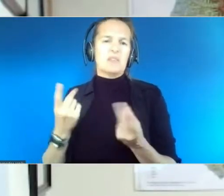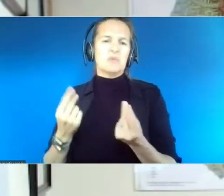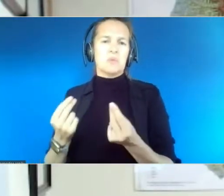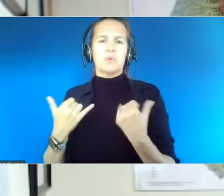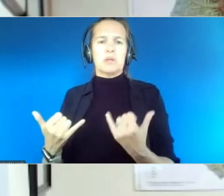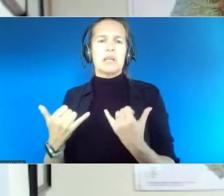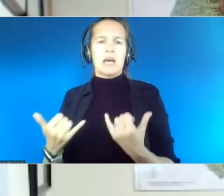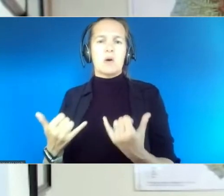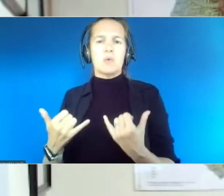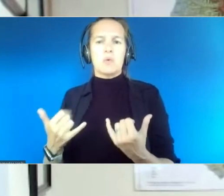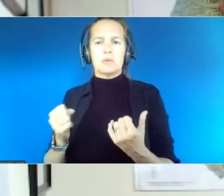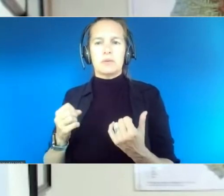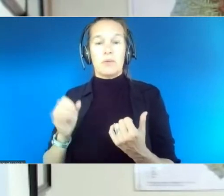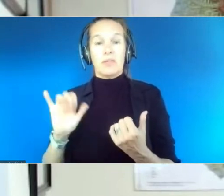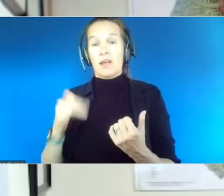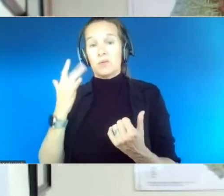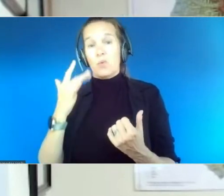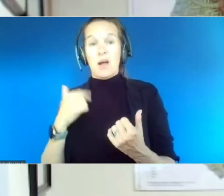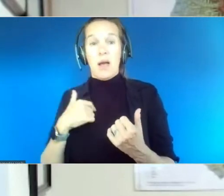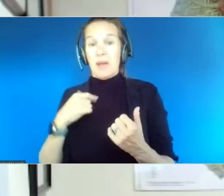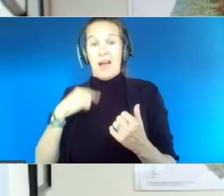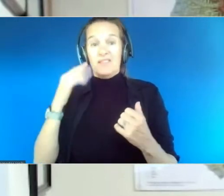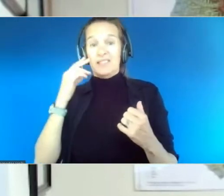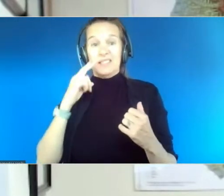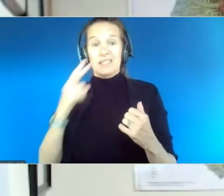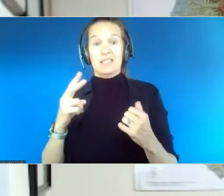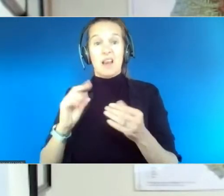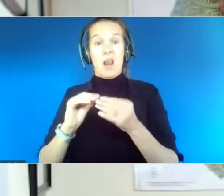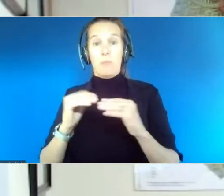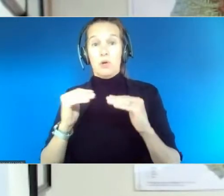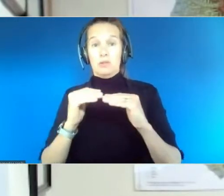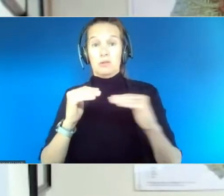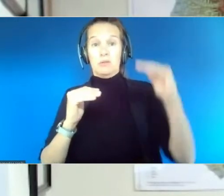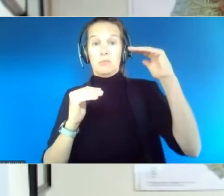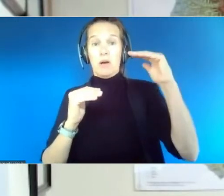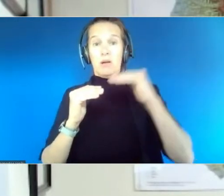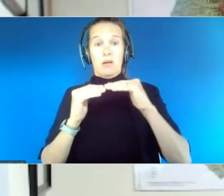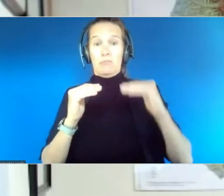either behind the state or ahead of the state in terms of case numbers, whichever way you want to look at it.